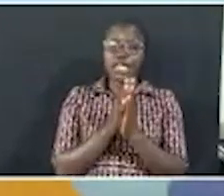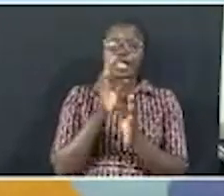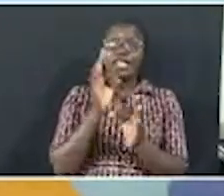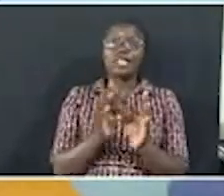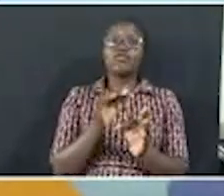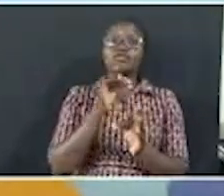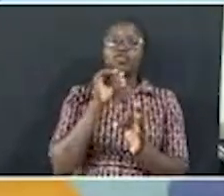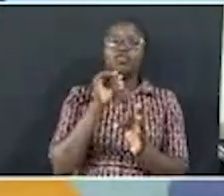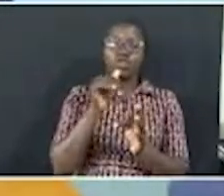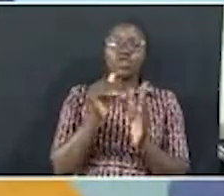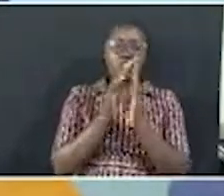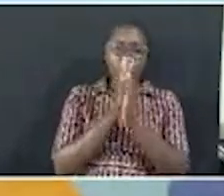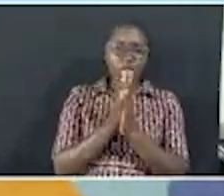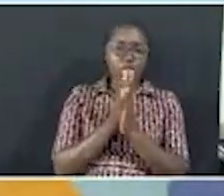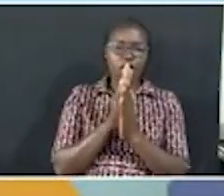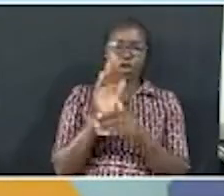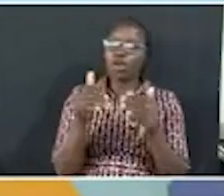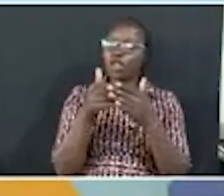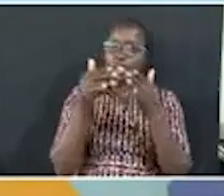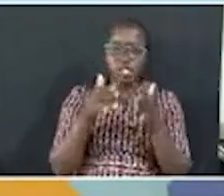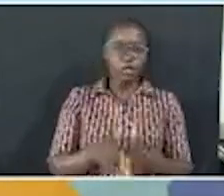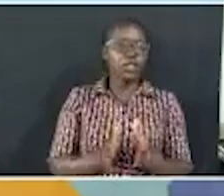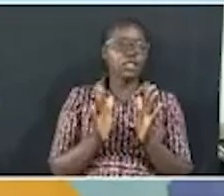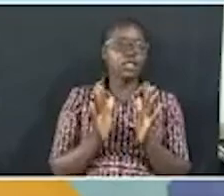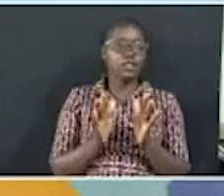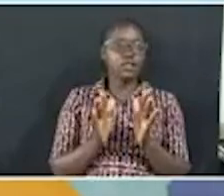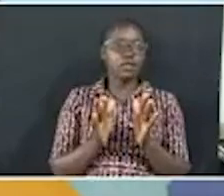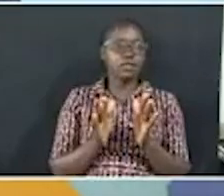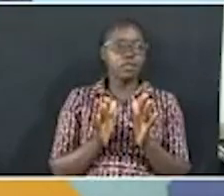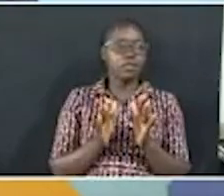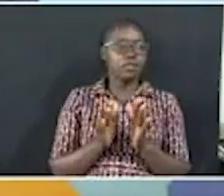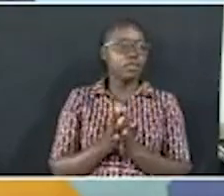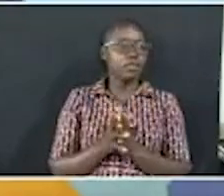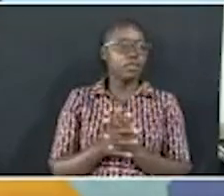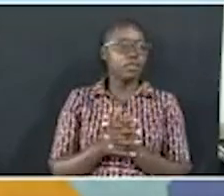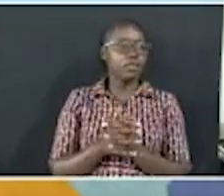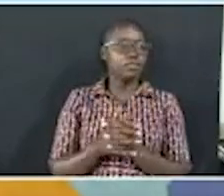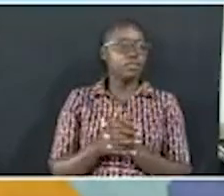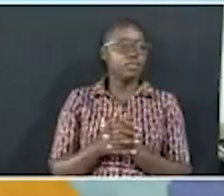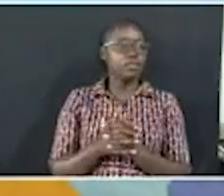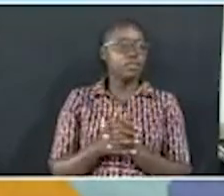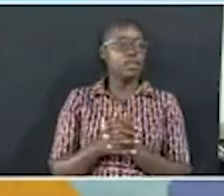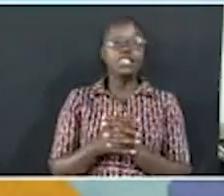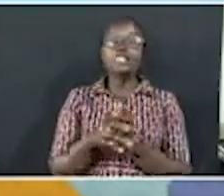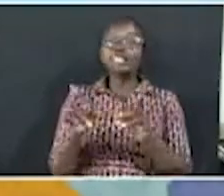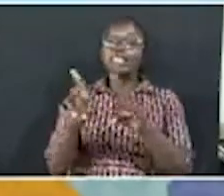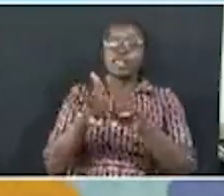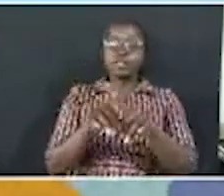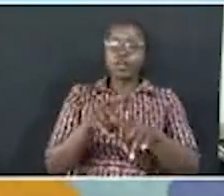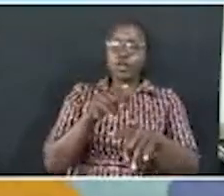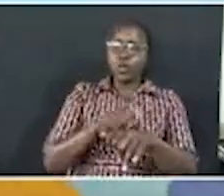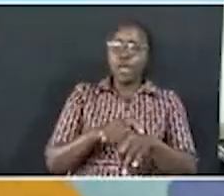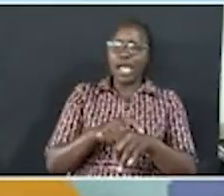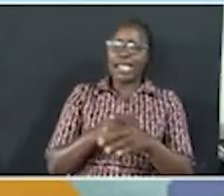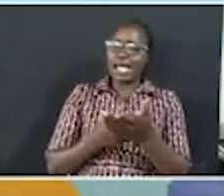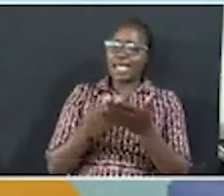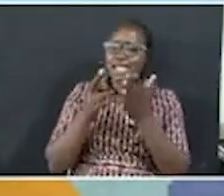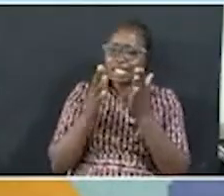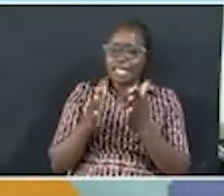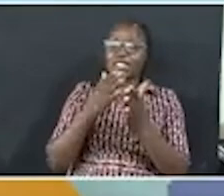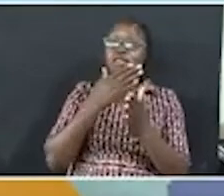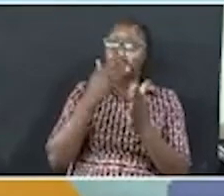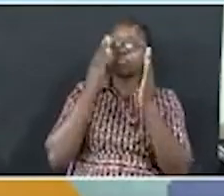if you won't pray all the way. That even when a righteous